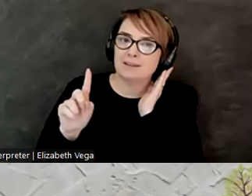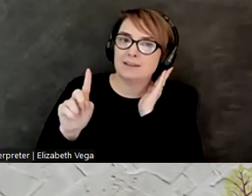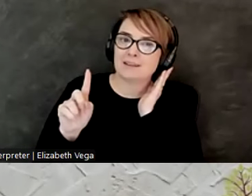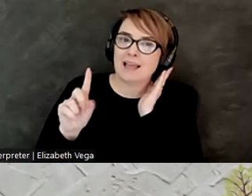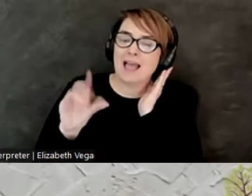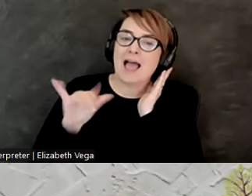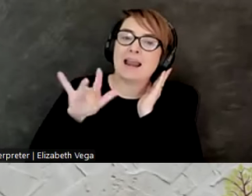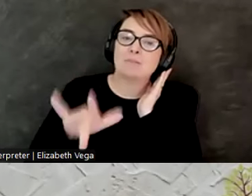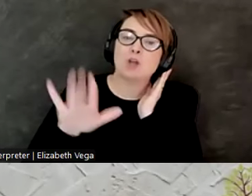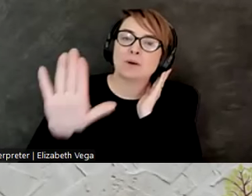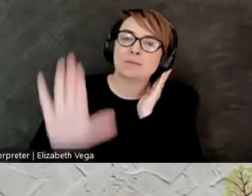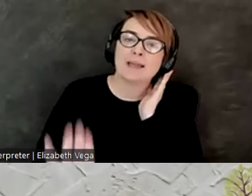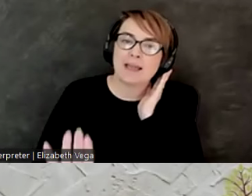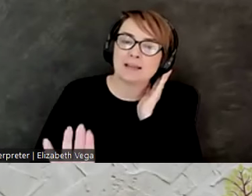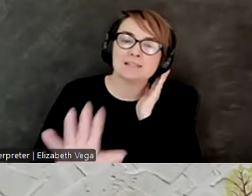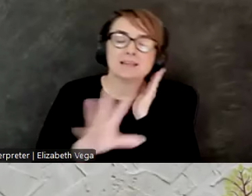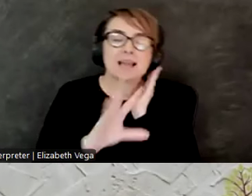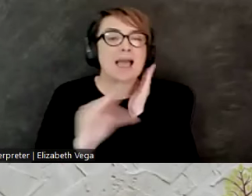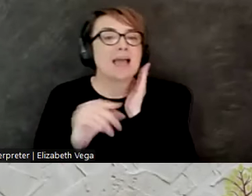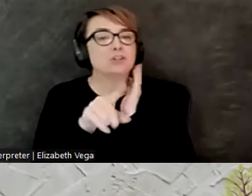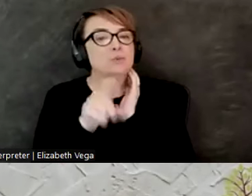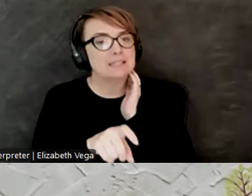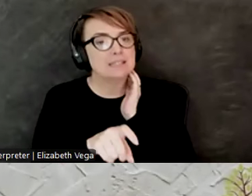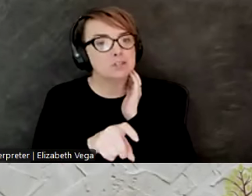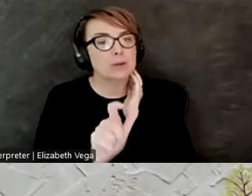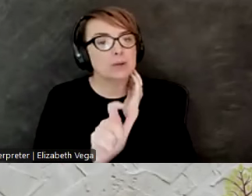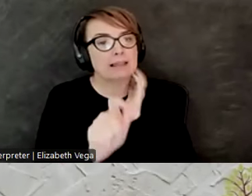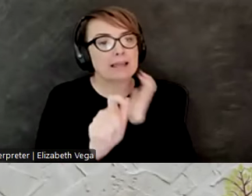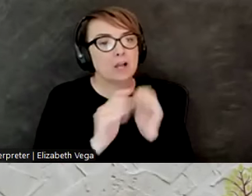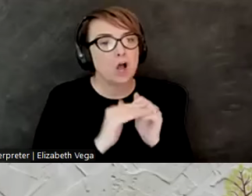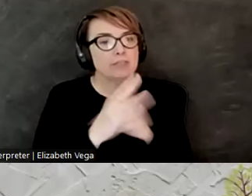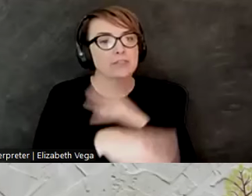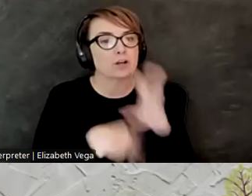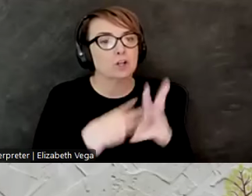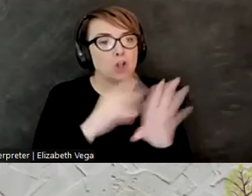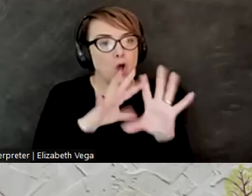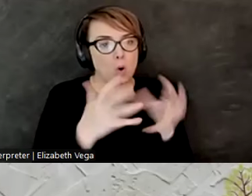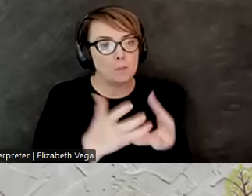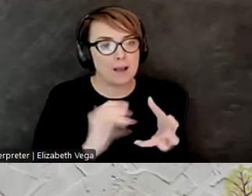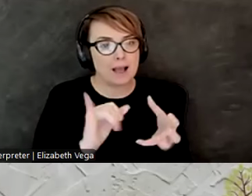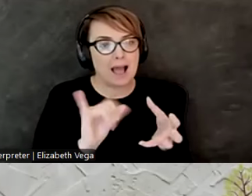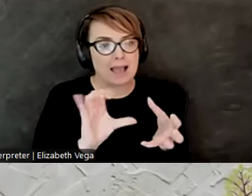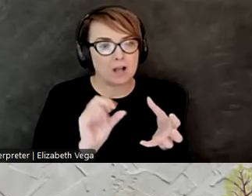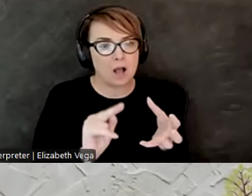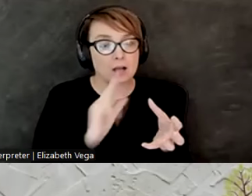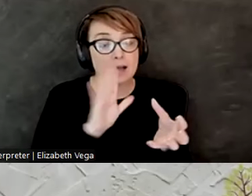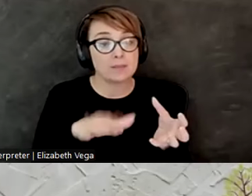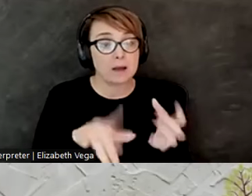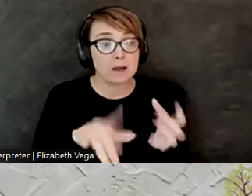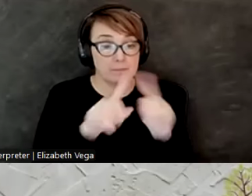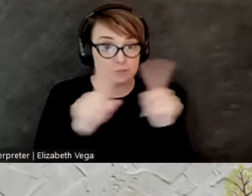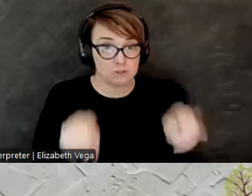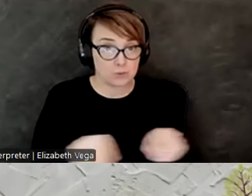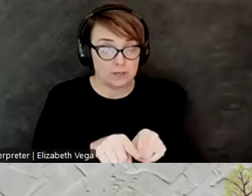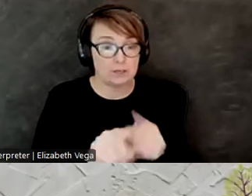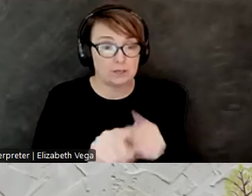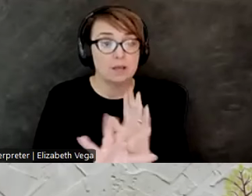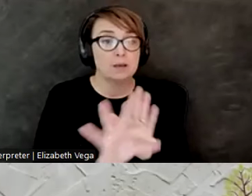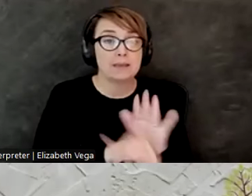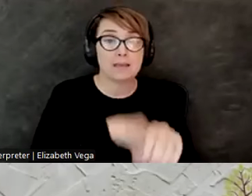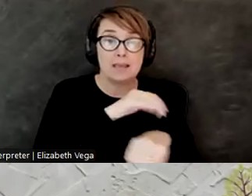Oh, and Anthony, you'll need to click on the globe icon at the bottom of your screen, pick